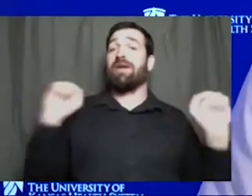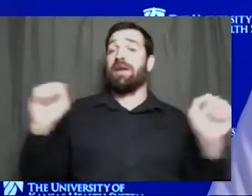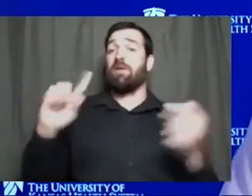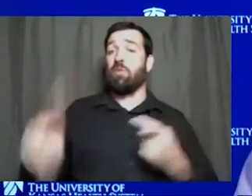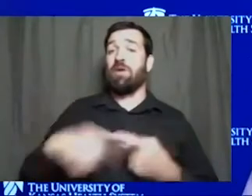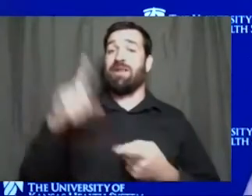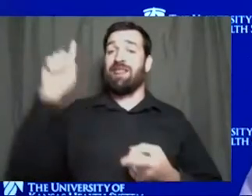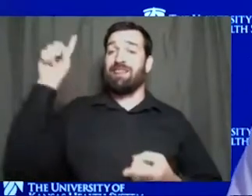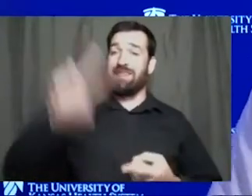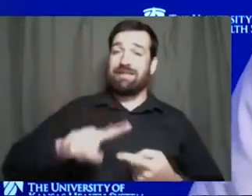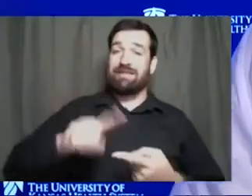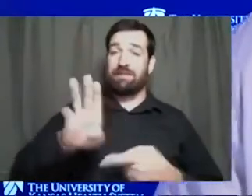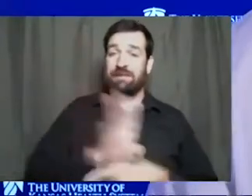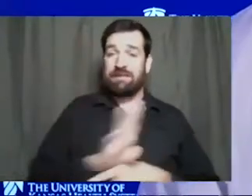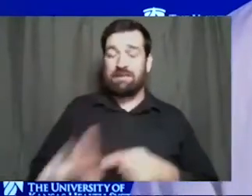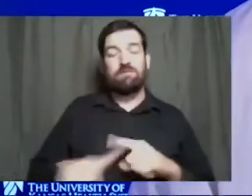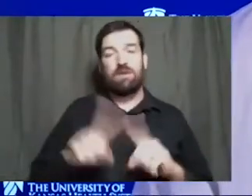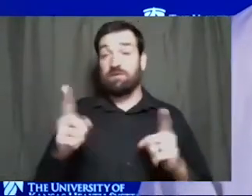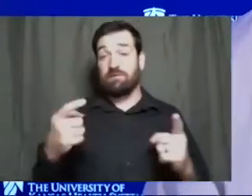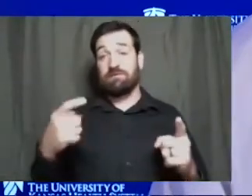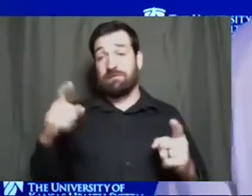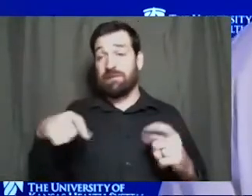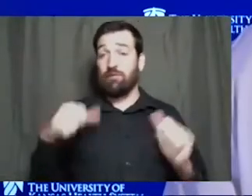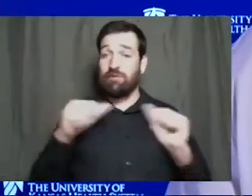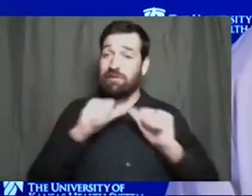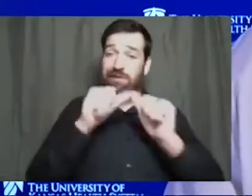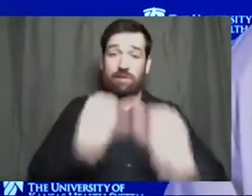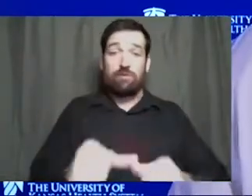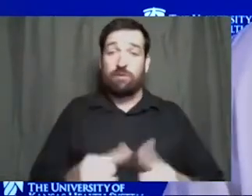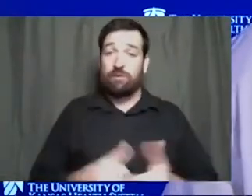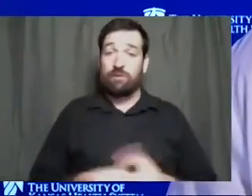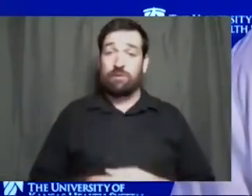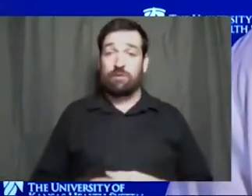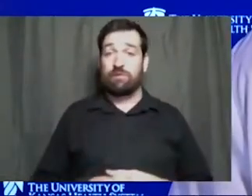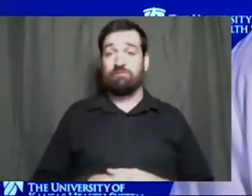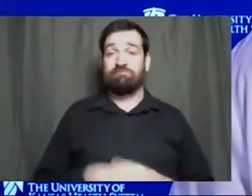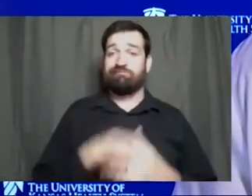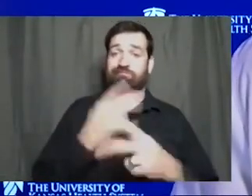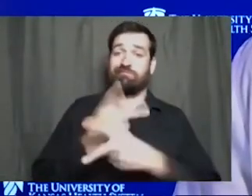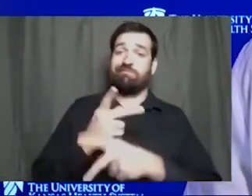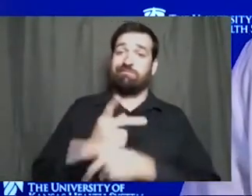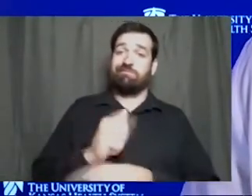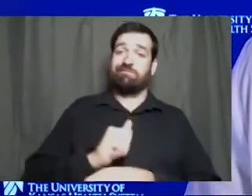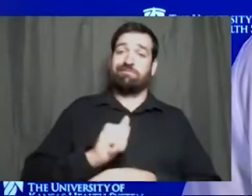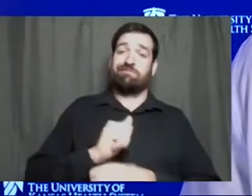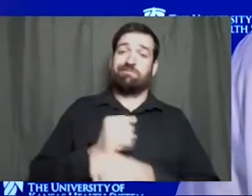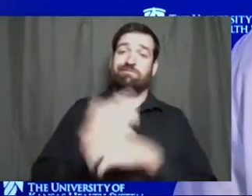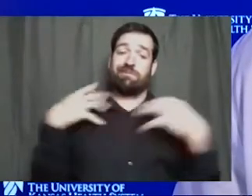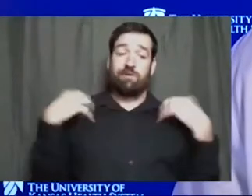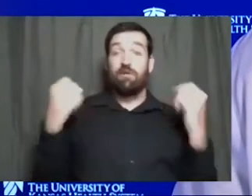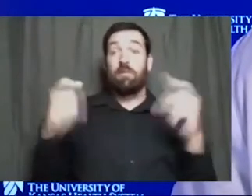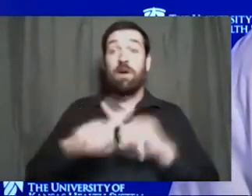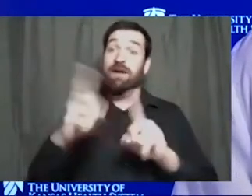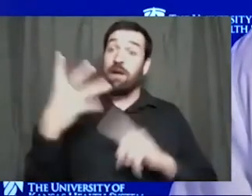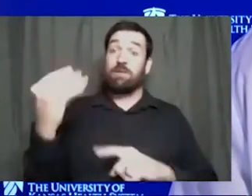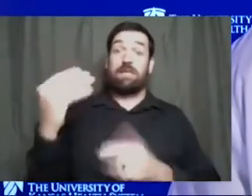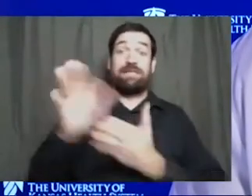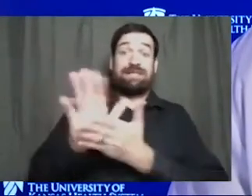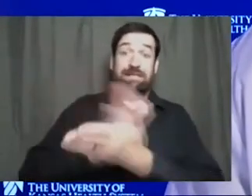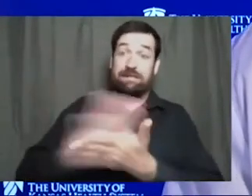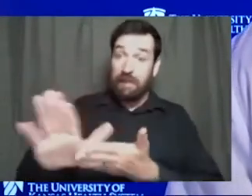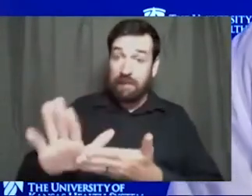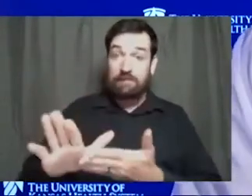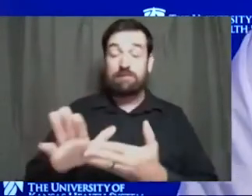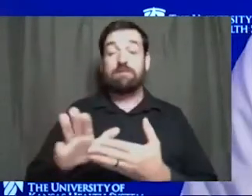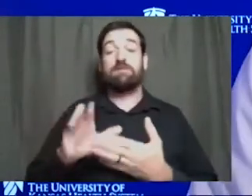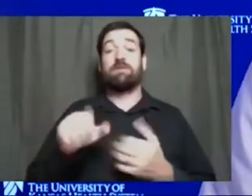need to continue to do things for our health. You know, but still, it's nice weather out, so you can still be walking outside. It's still nice